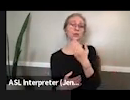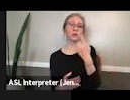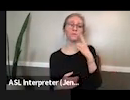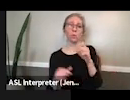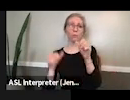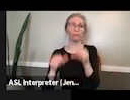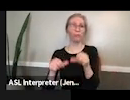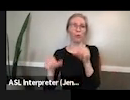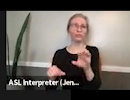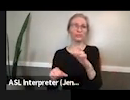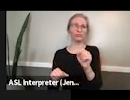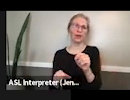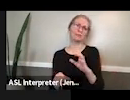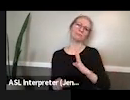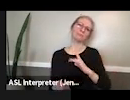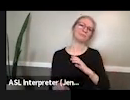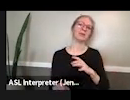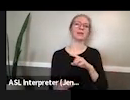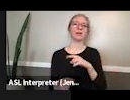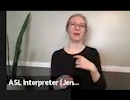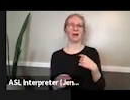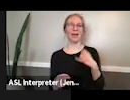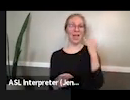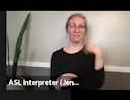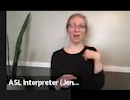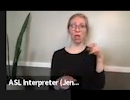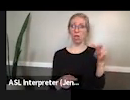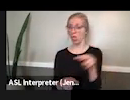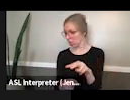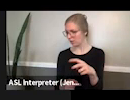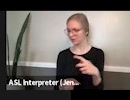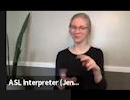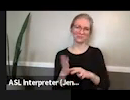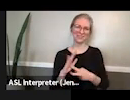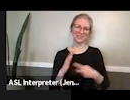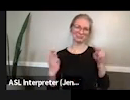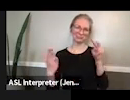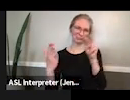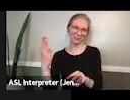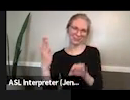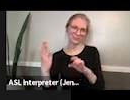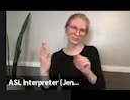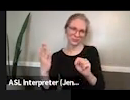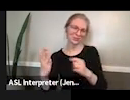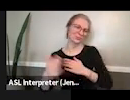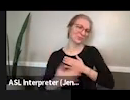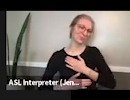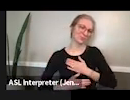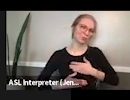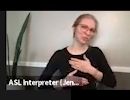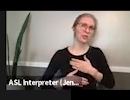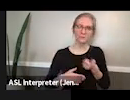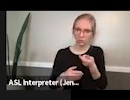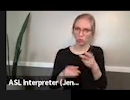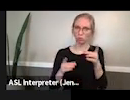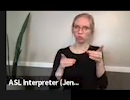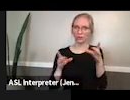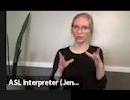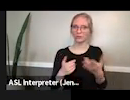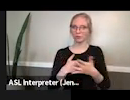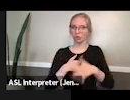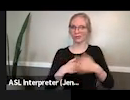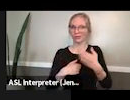That's when I look this direction, I'm looking at the chat, and I really appreciate it. We've got some directors of early childhood, lots of first step